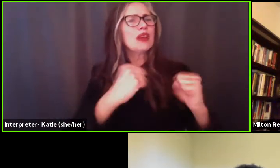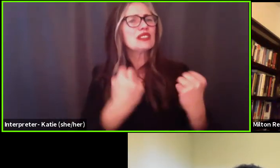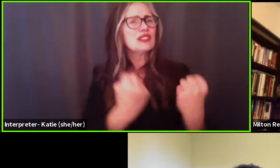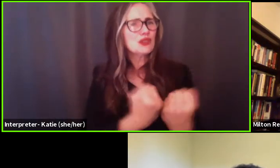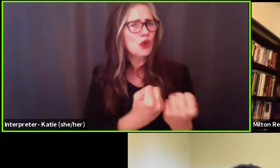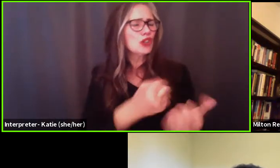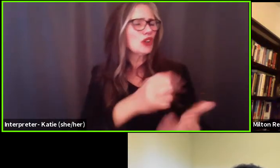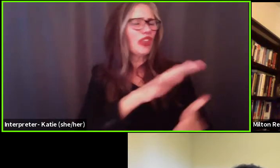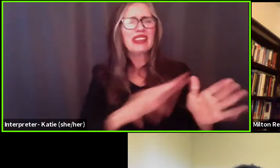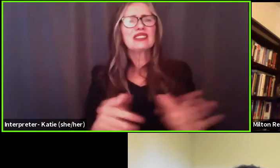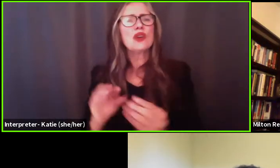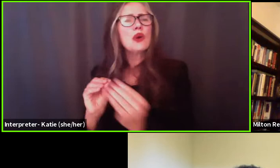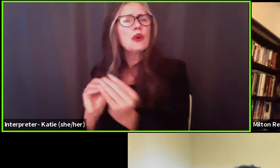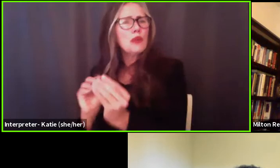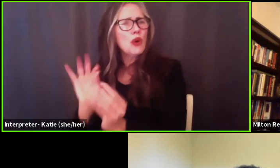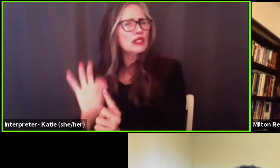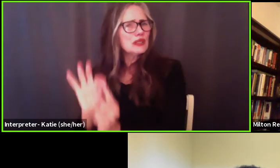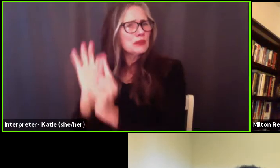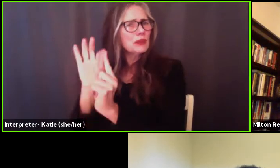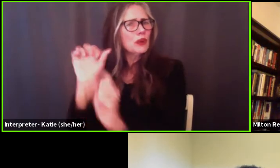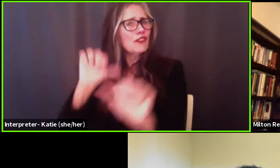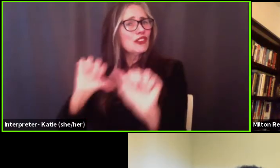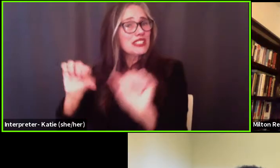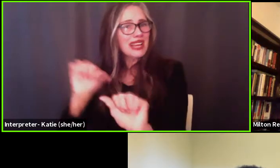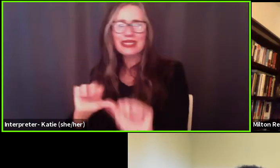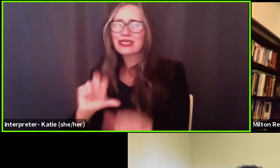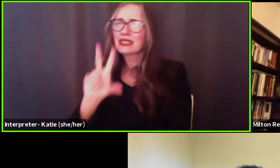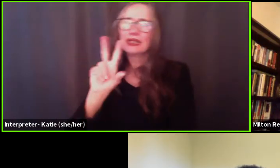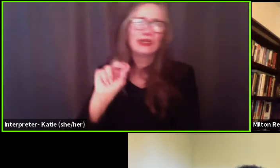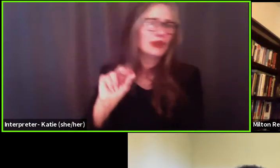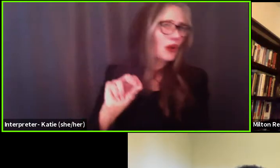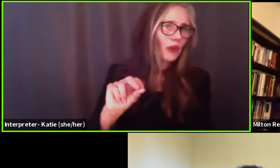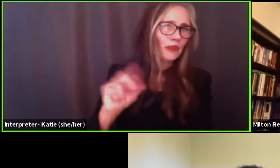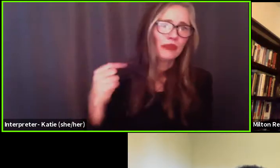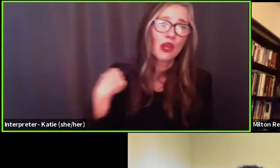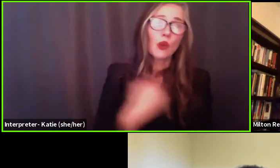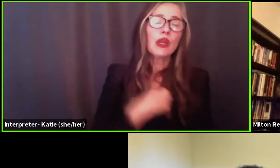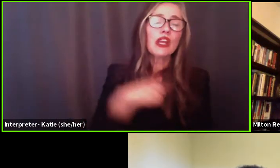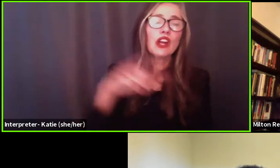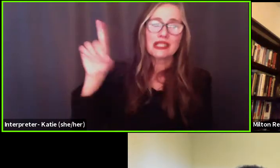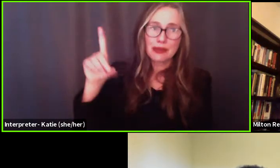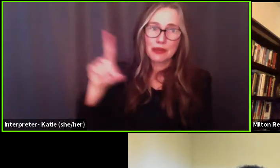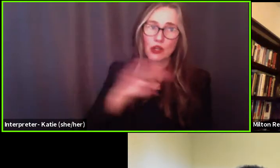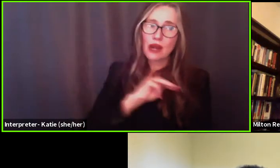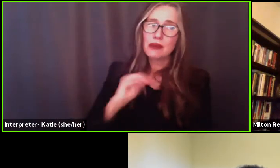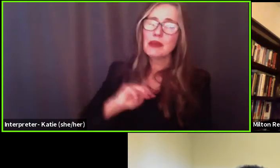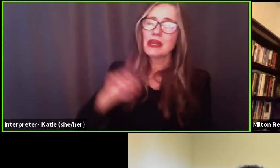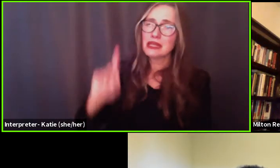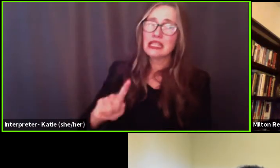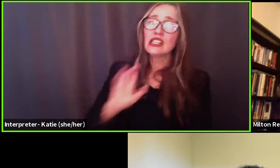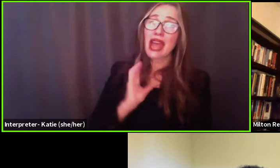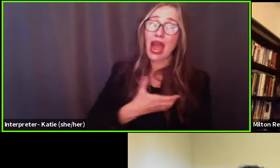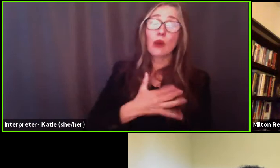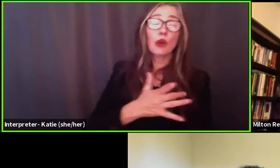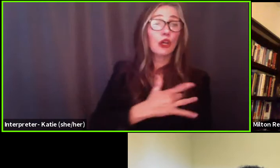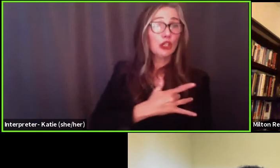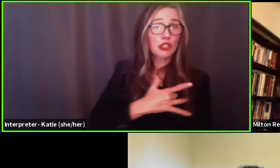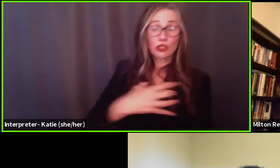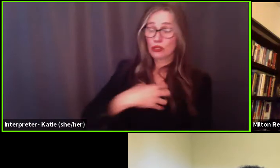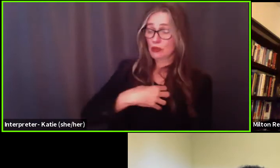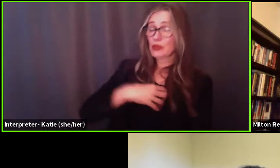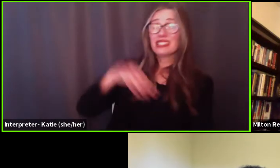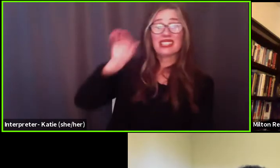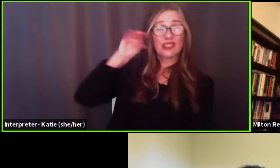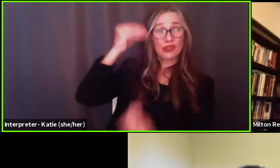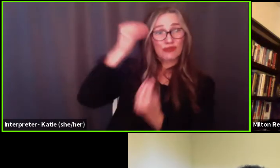where as as as uh democratic members we can uh speak our voices and raise concerns and demand some